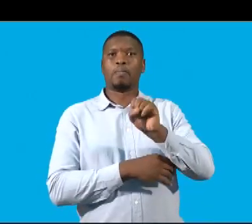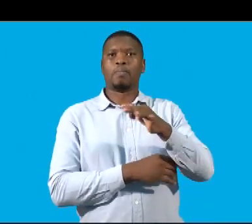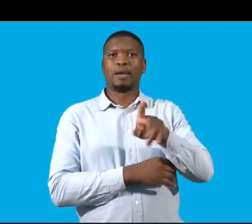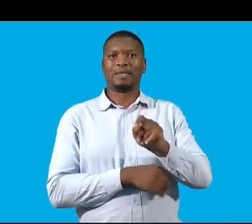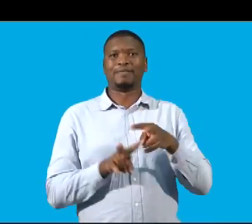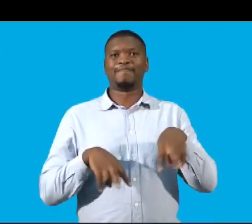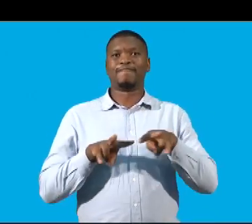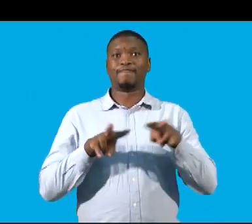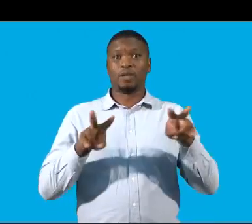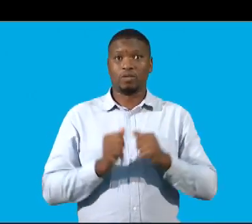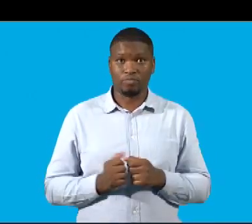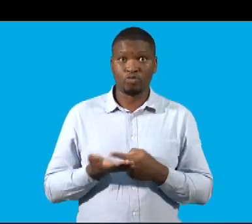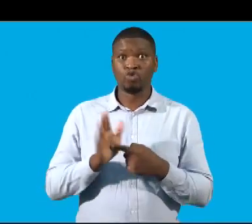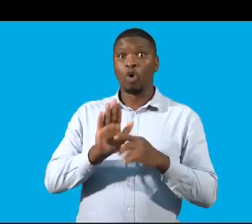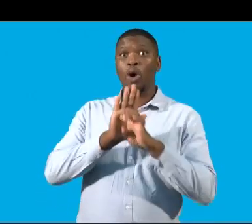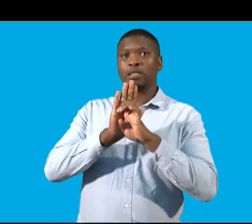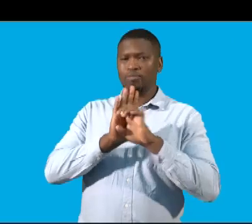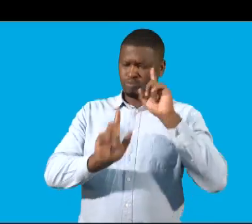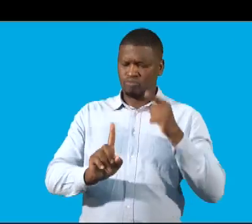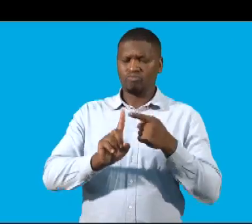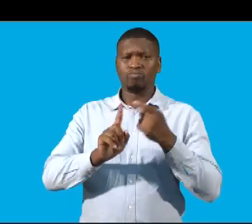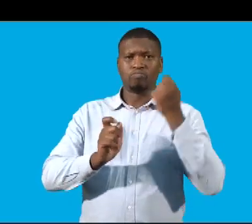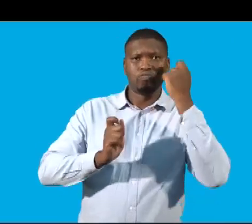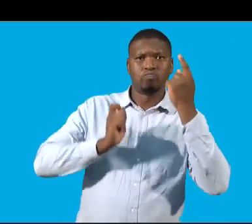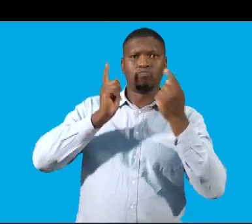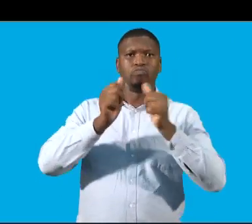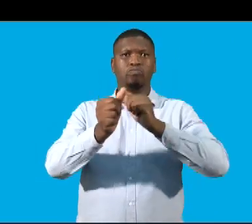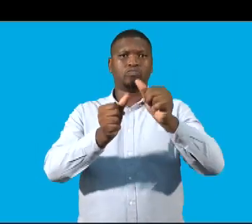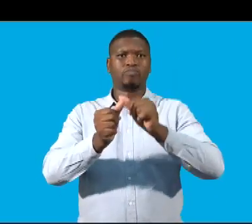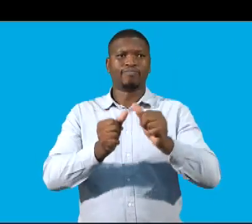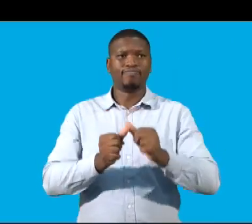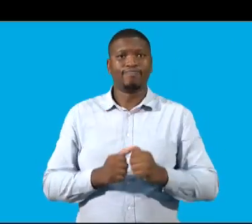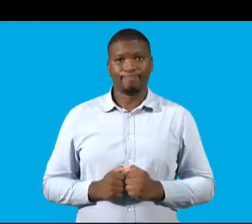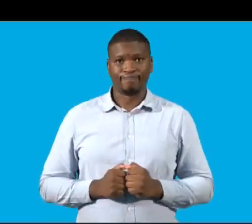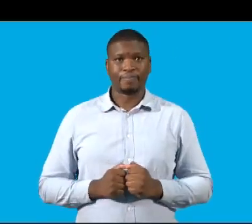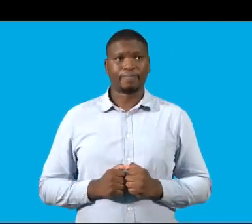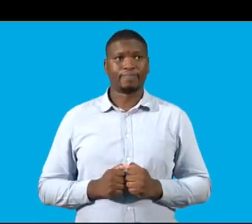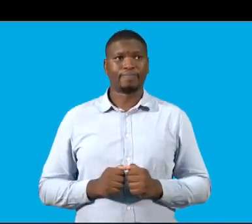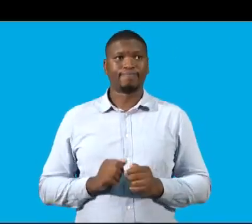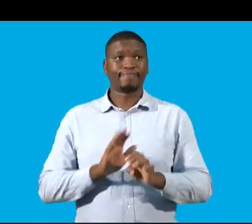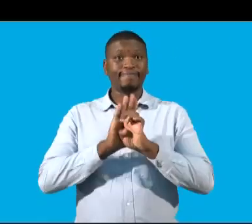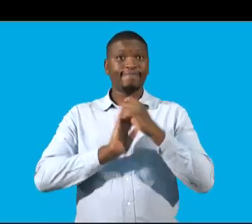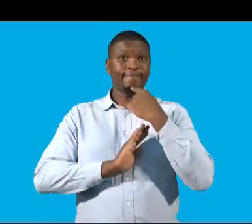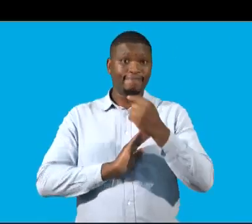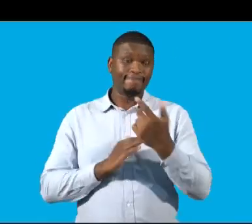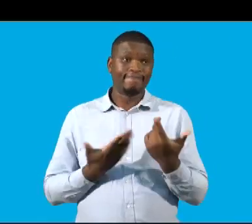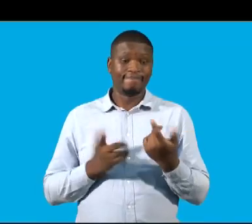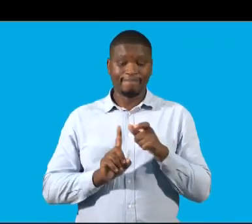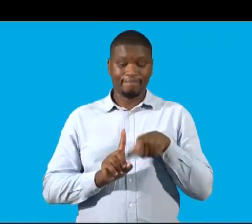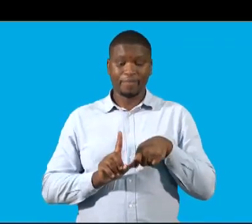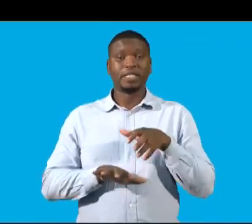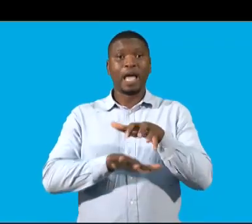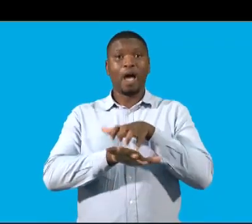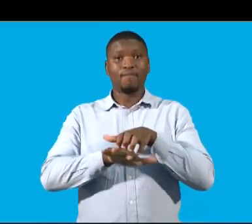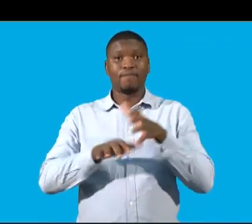value formula. But let's look at examples for a better understanding. The example there says, a farmer